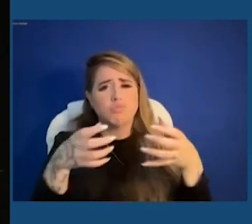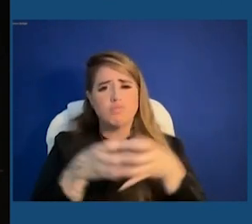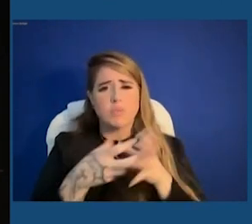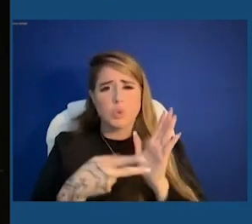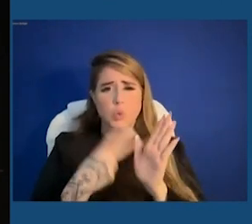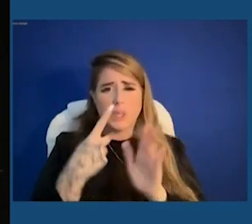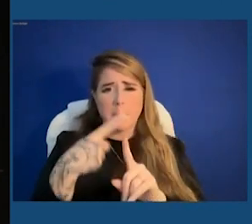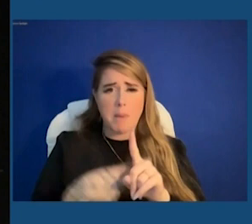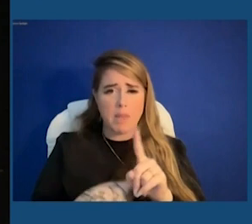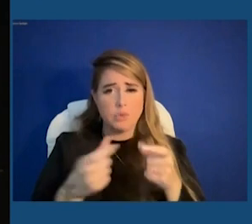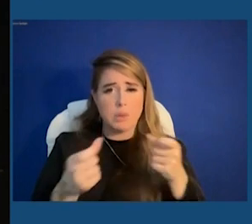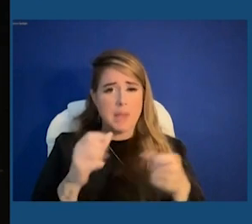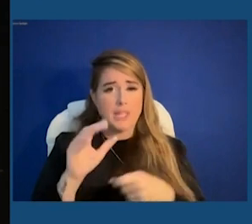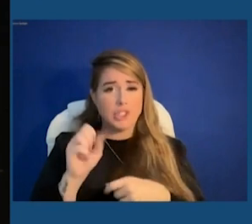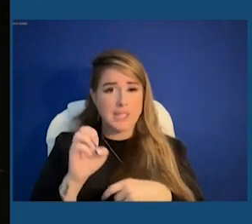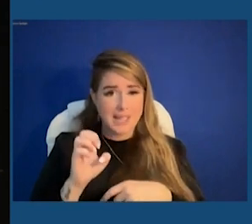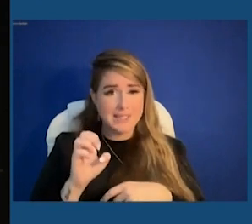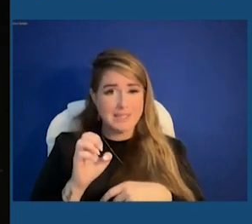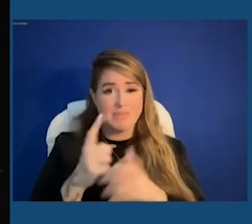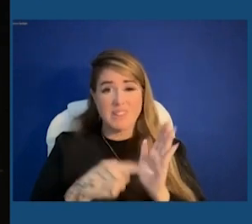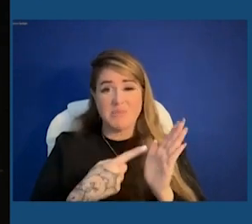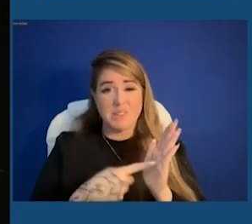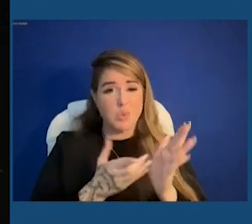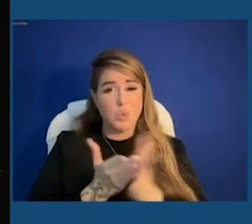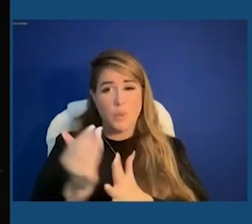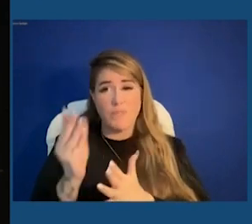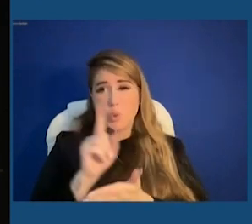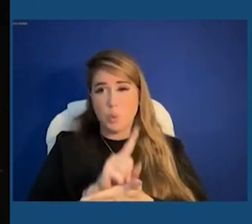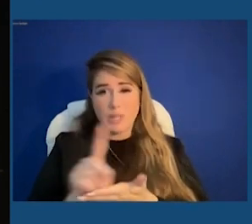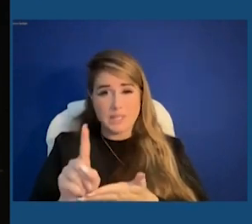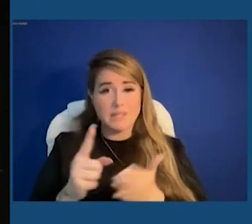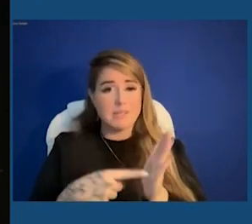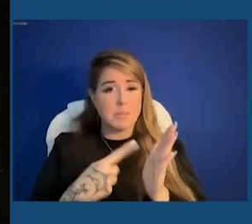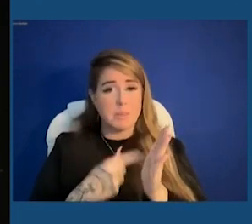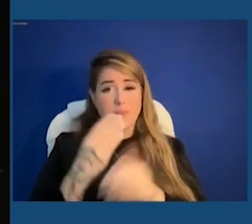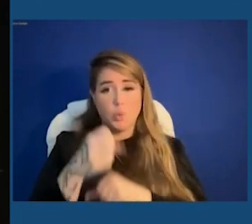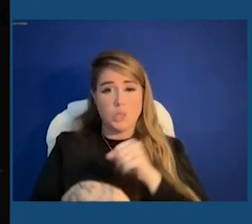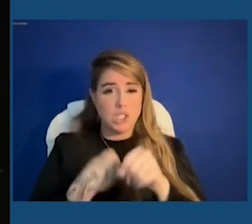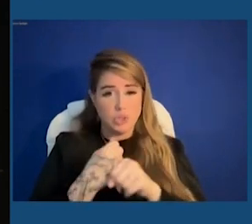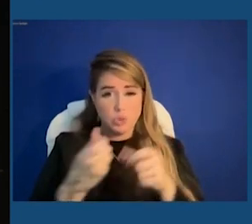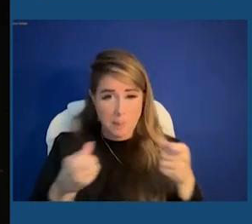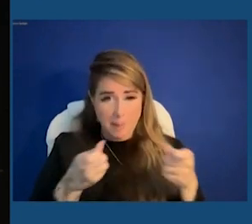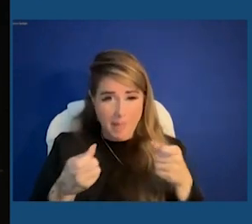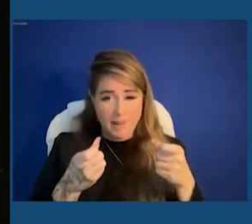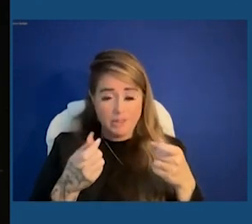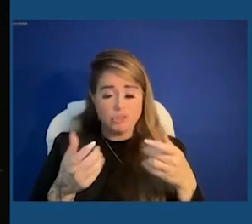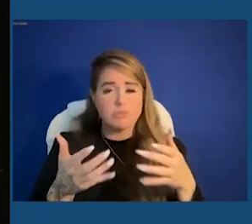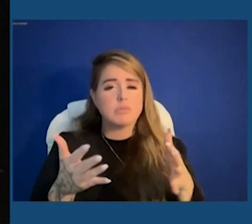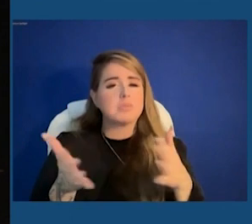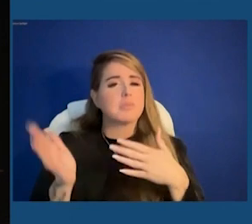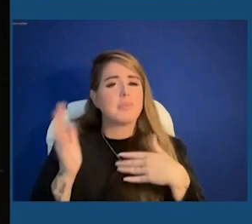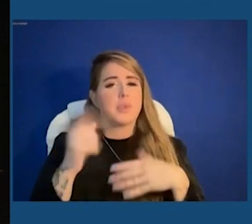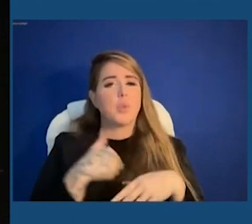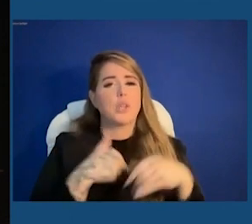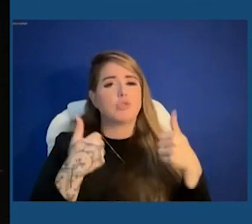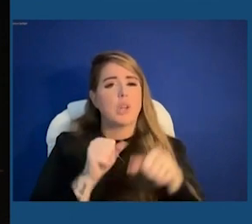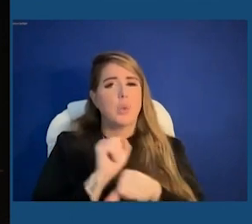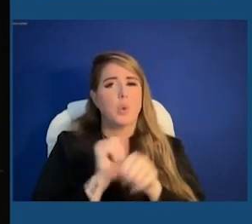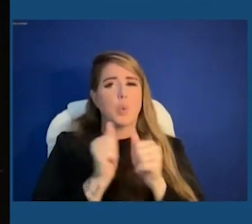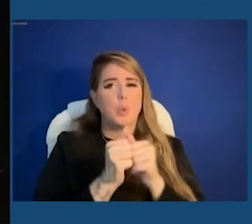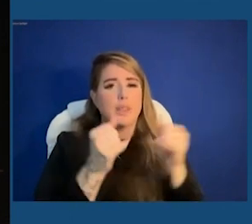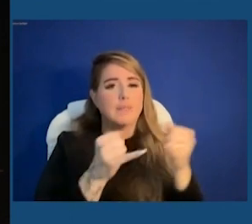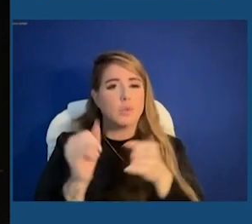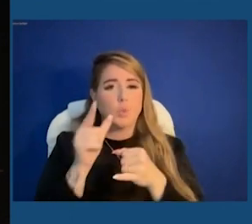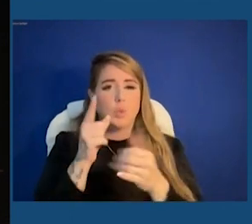manage these cases through sometimes a couple weeks to manage one through, sometimes a couple years to manage one through, as we try to work with individuals that might form